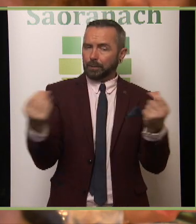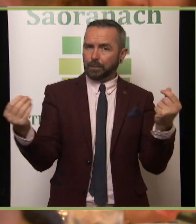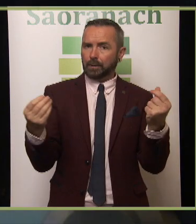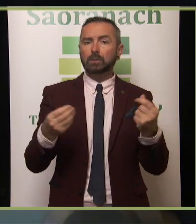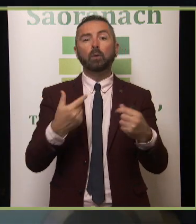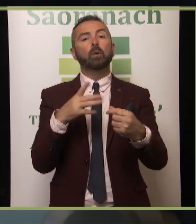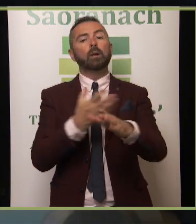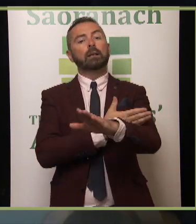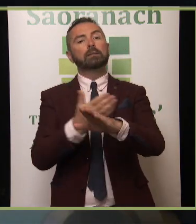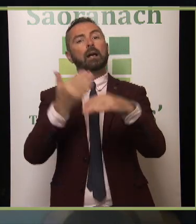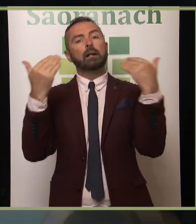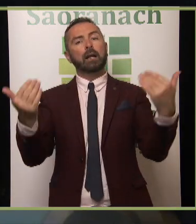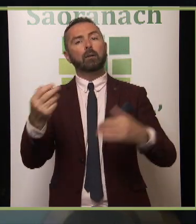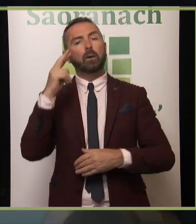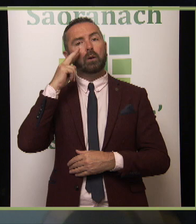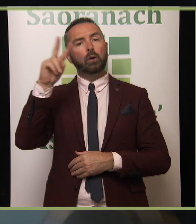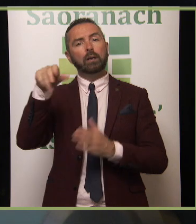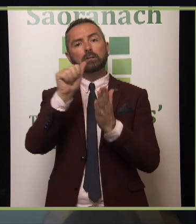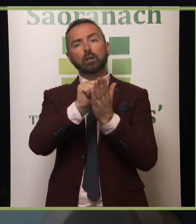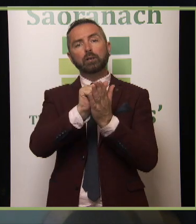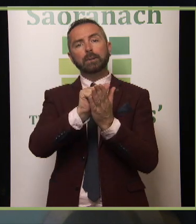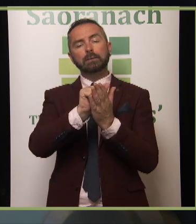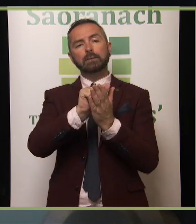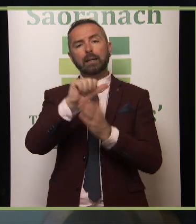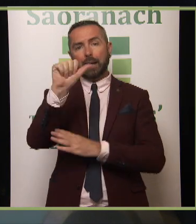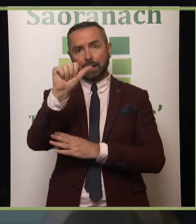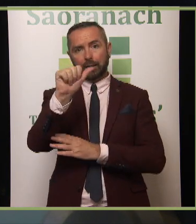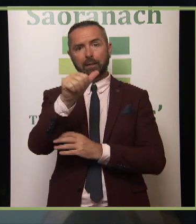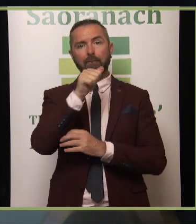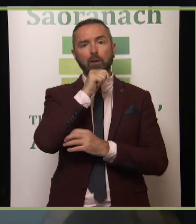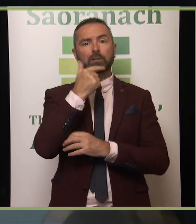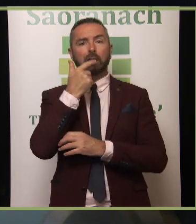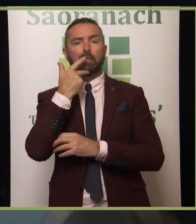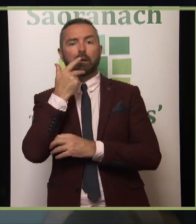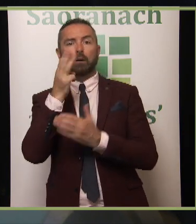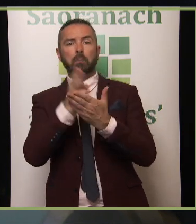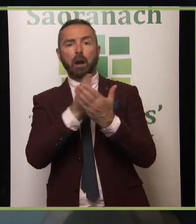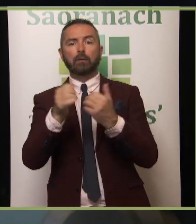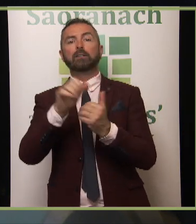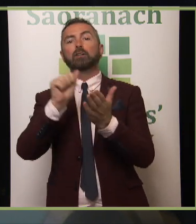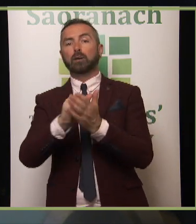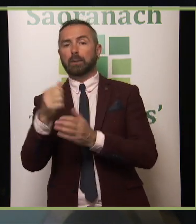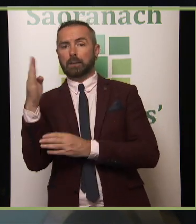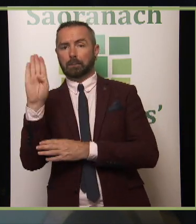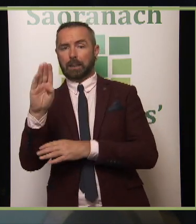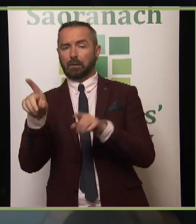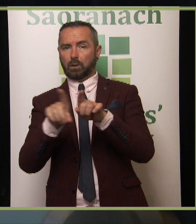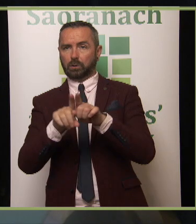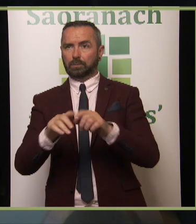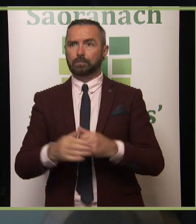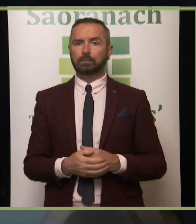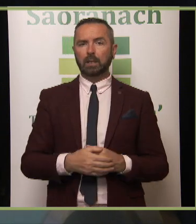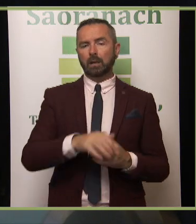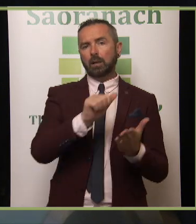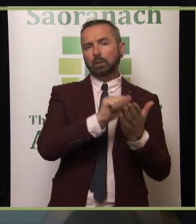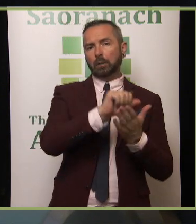now looking at document A and looking at the first three sectors of document B. Just to talk you through document